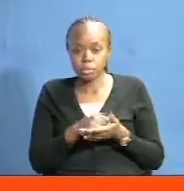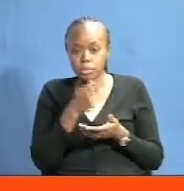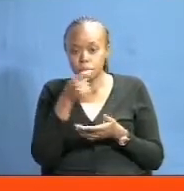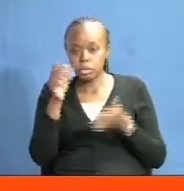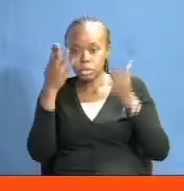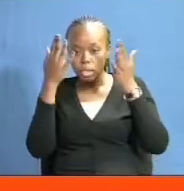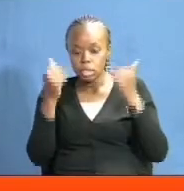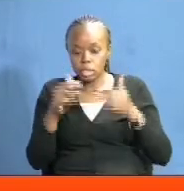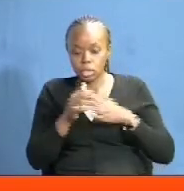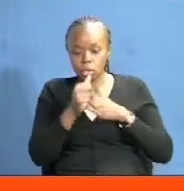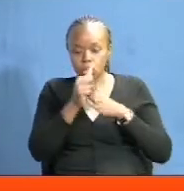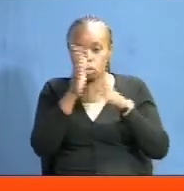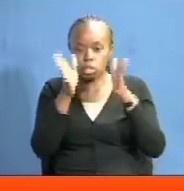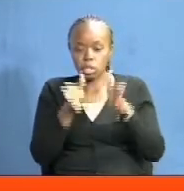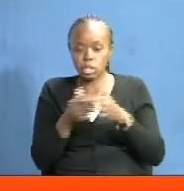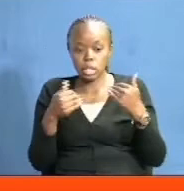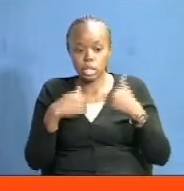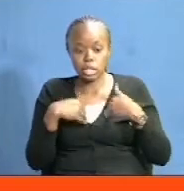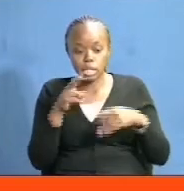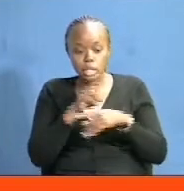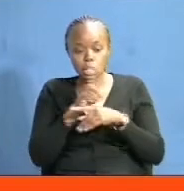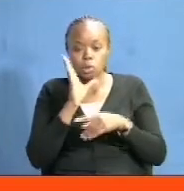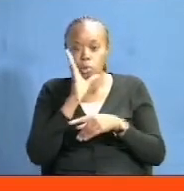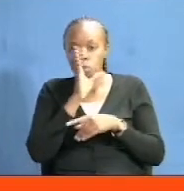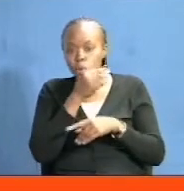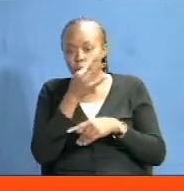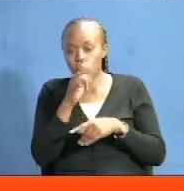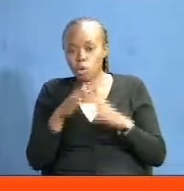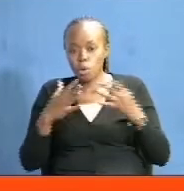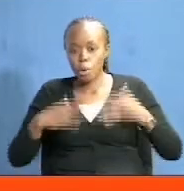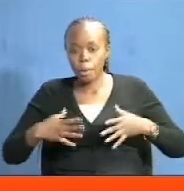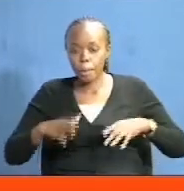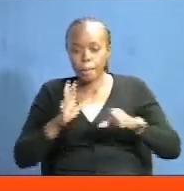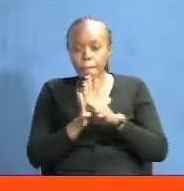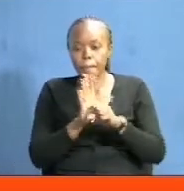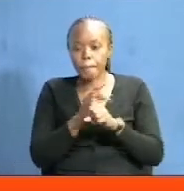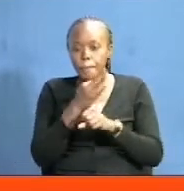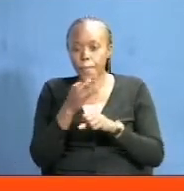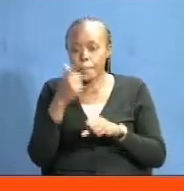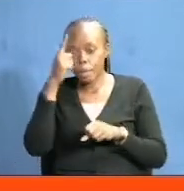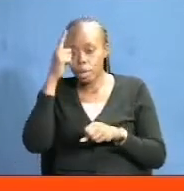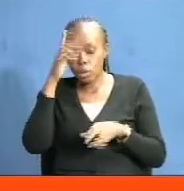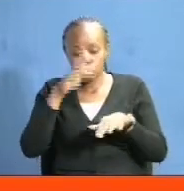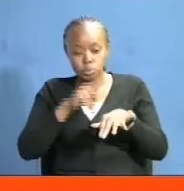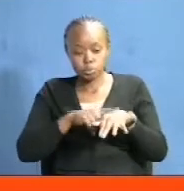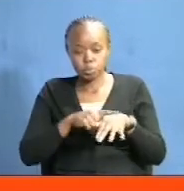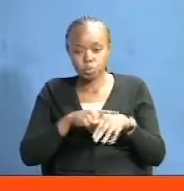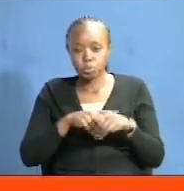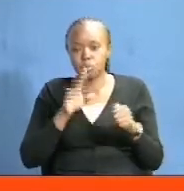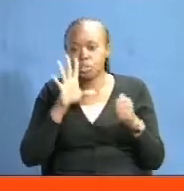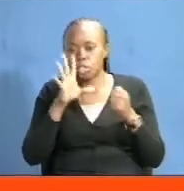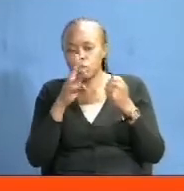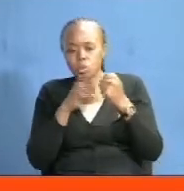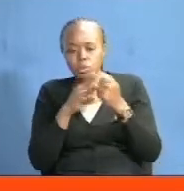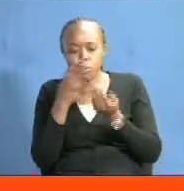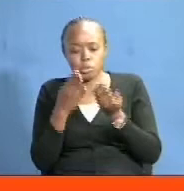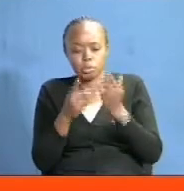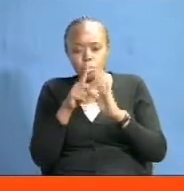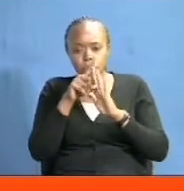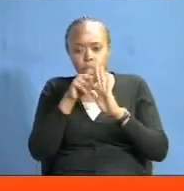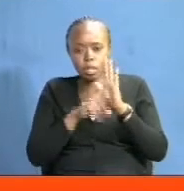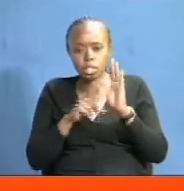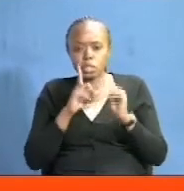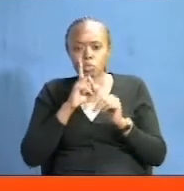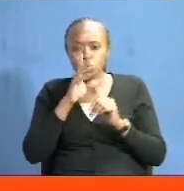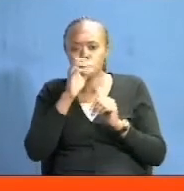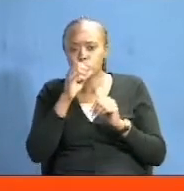current leadership does not reflect the wishes of the comrades most of the time. Right. Because 54 individuals or less than 100